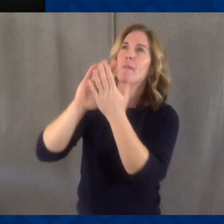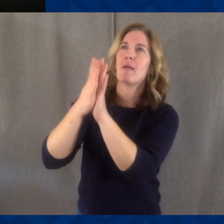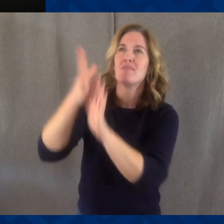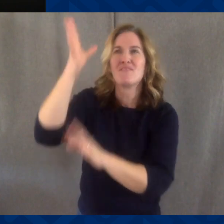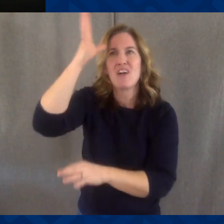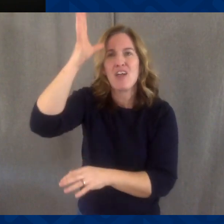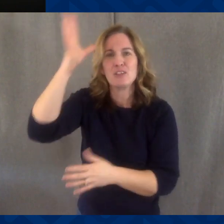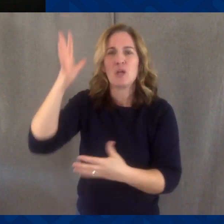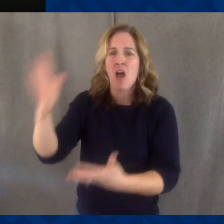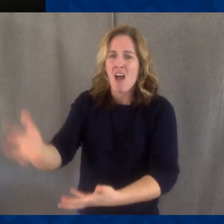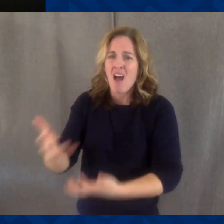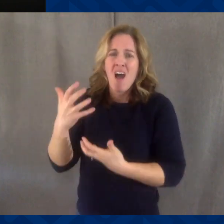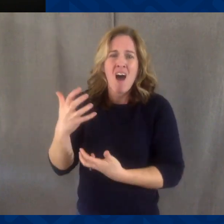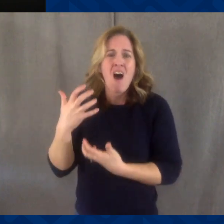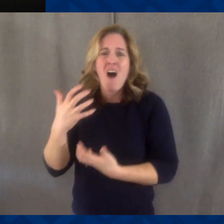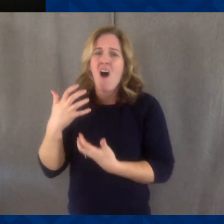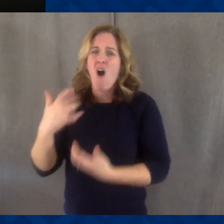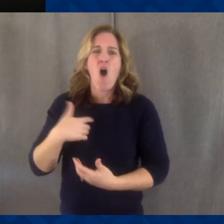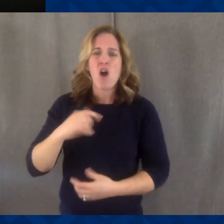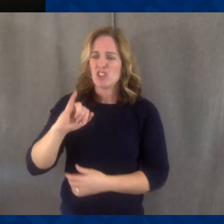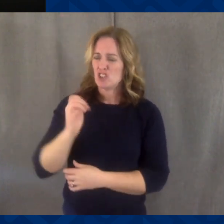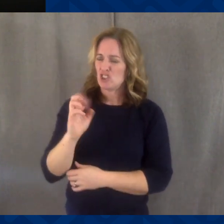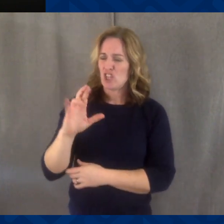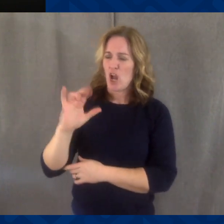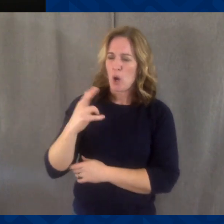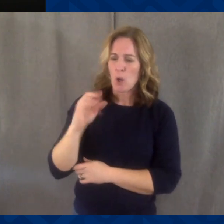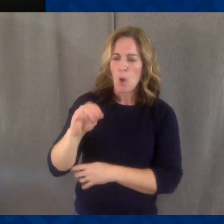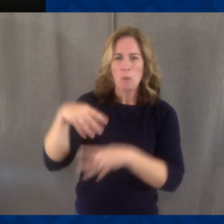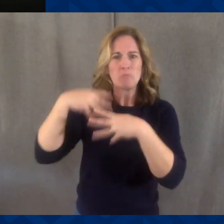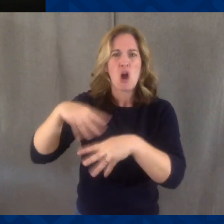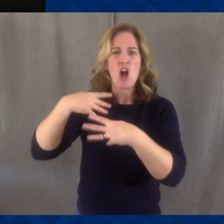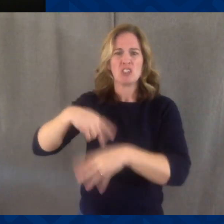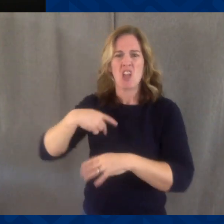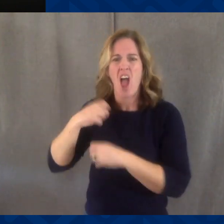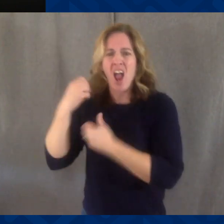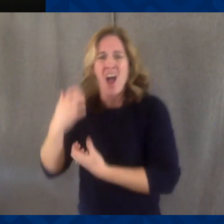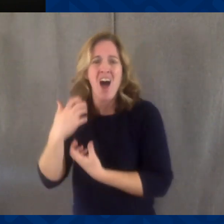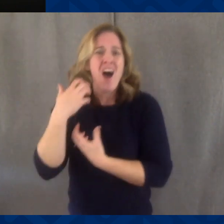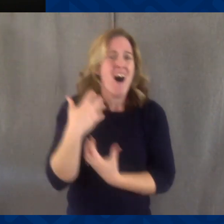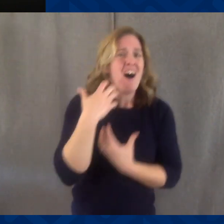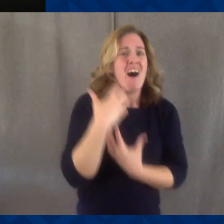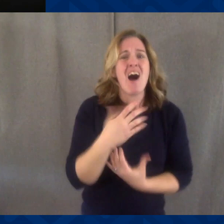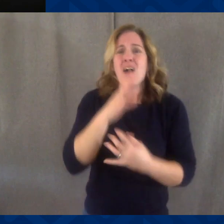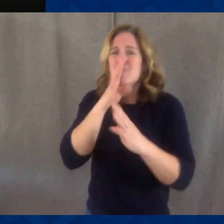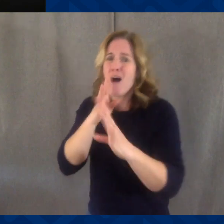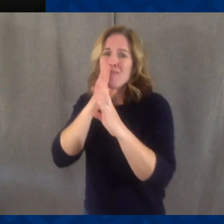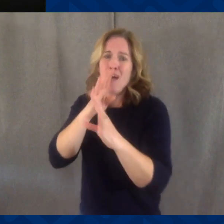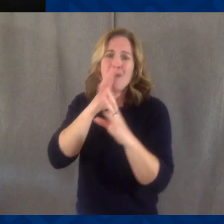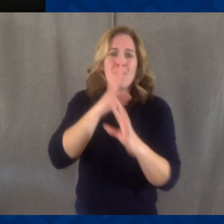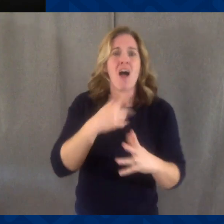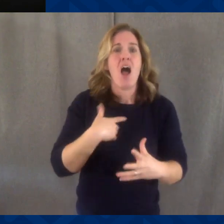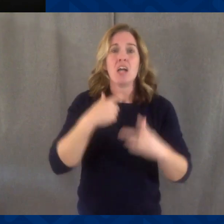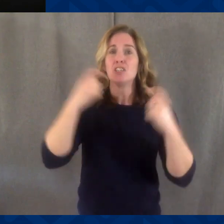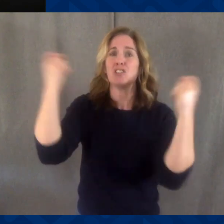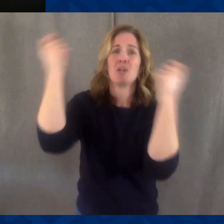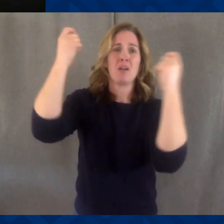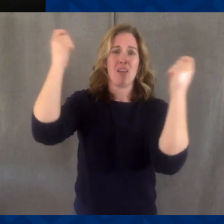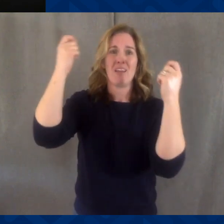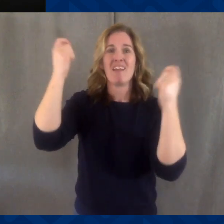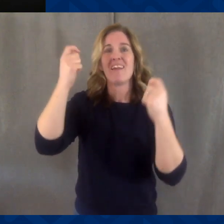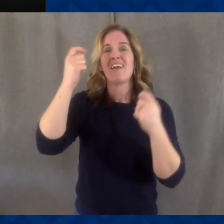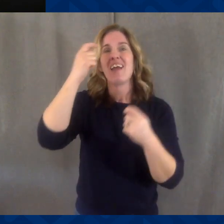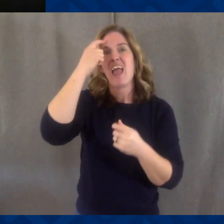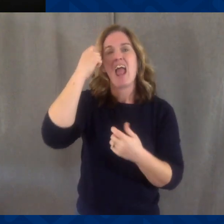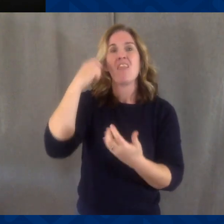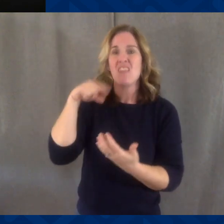I am with my little boy. I start Jericho marching around this hospital, like I'm speaking in tongues, shouting for joy. And I remember I turned to this little boy, and the